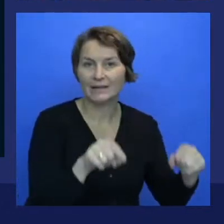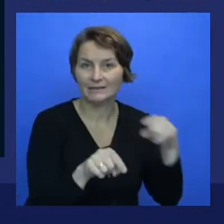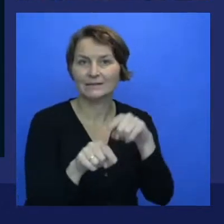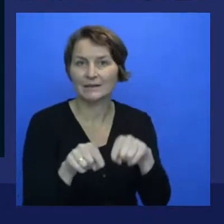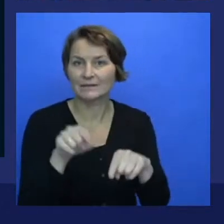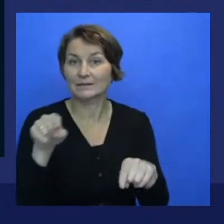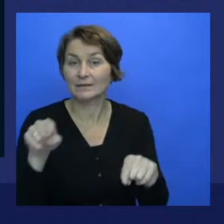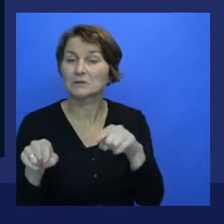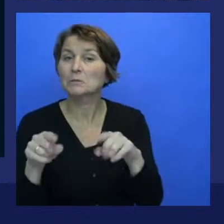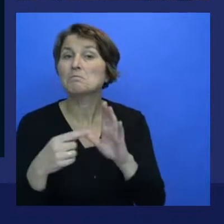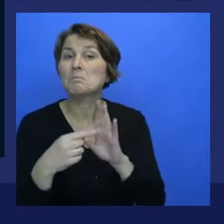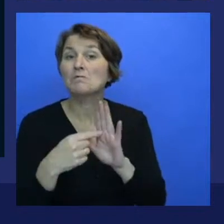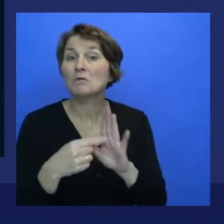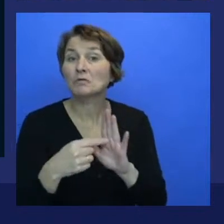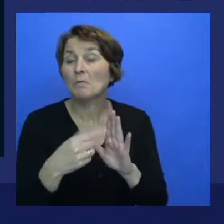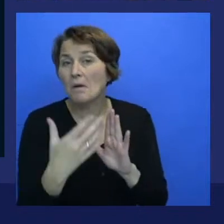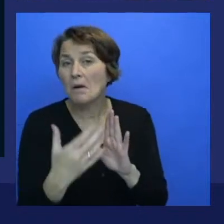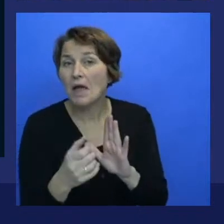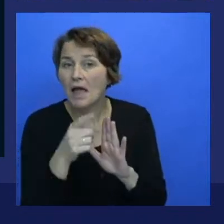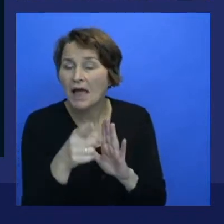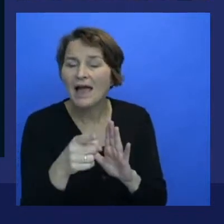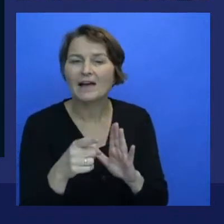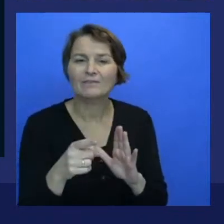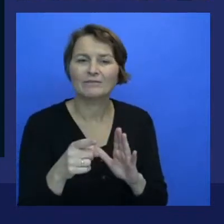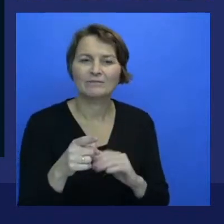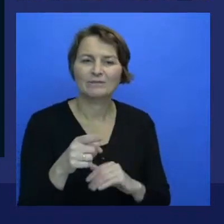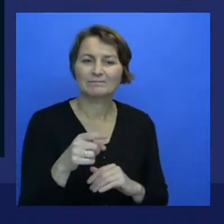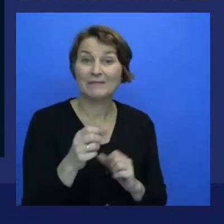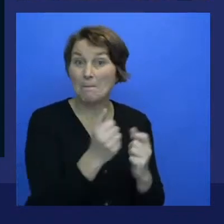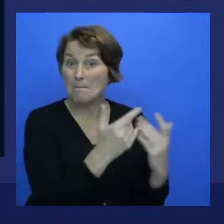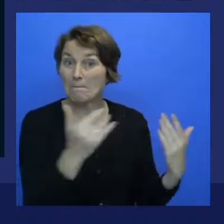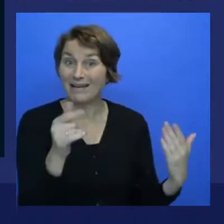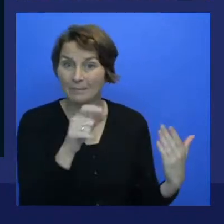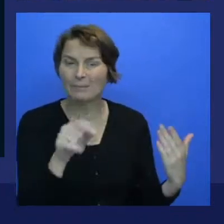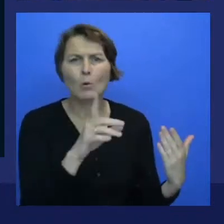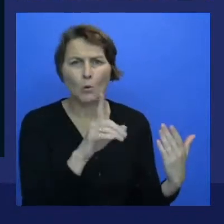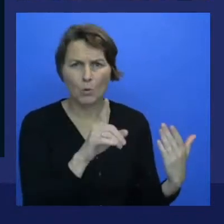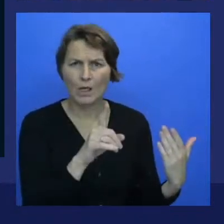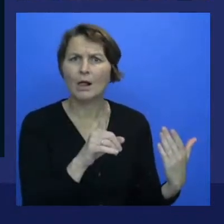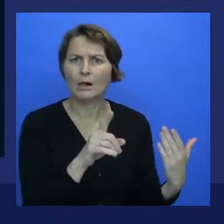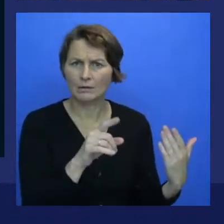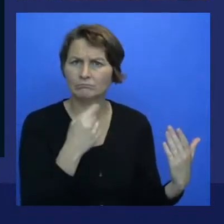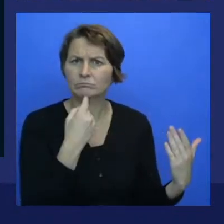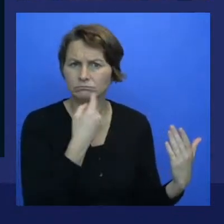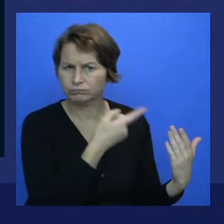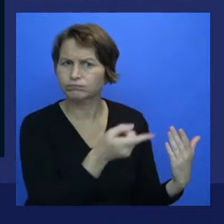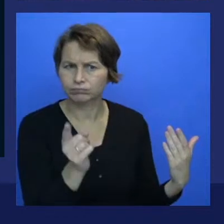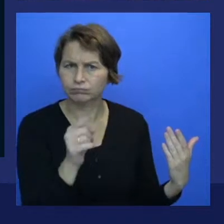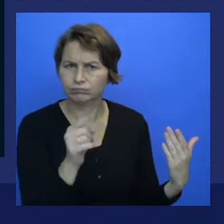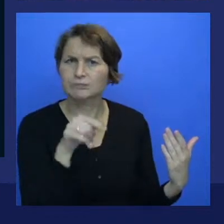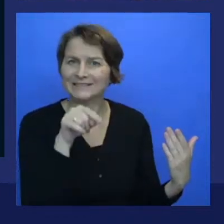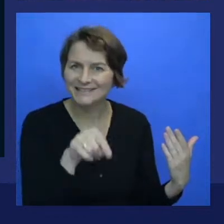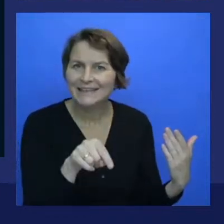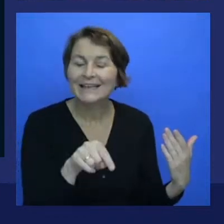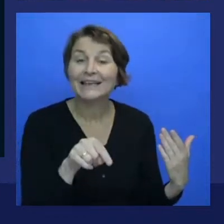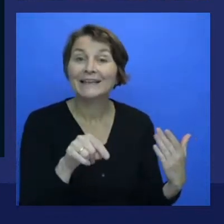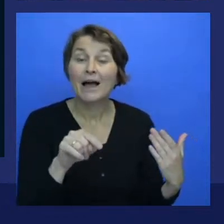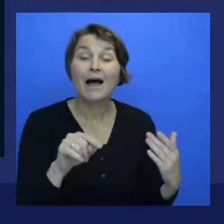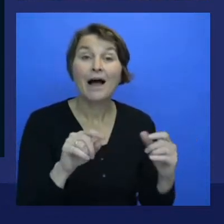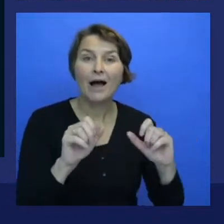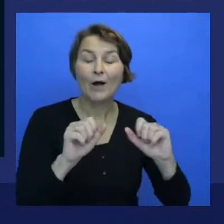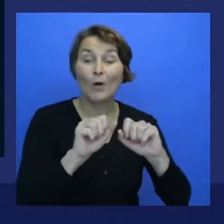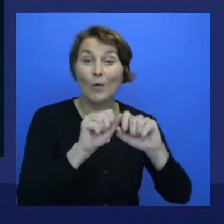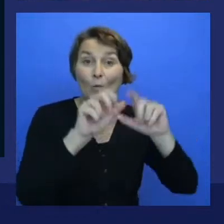post and you know that lots of people will show up in your website to actually read